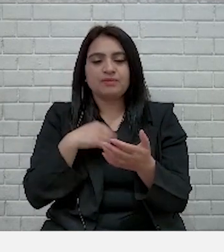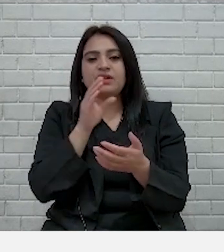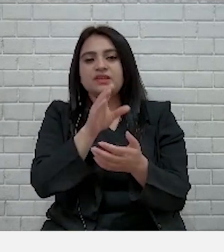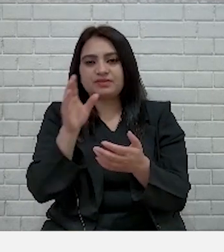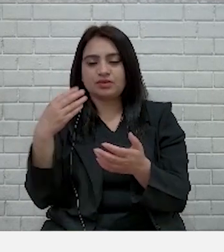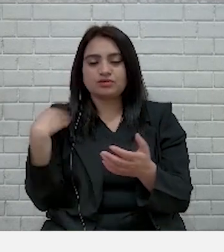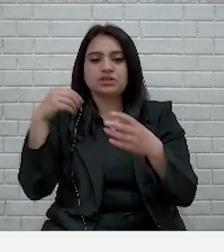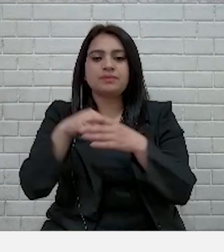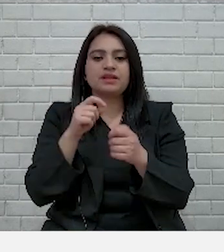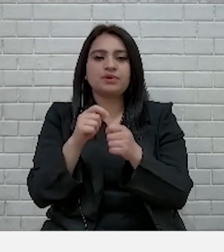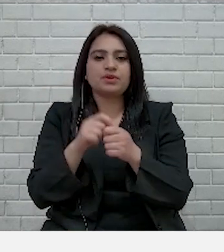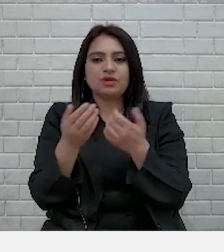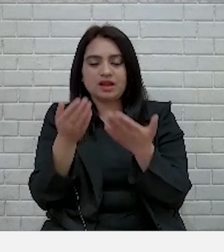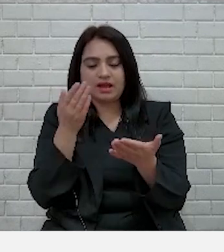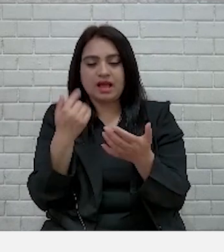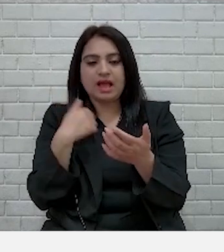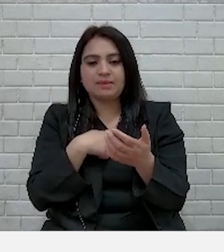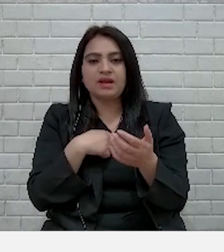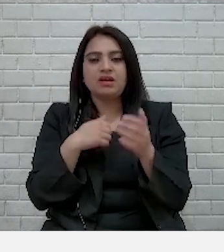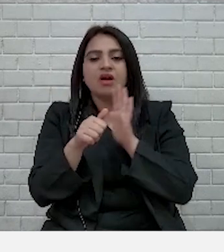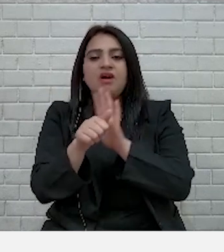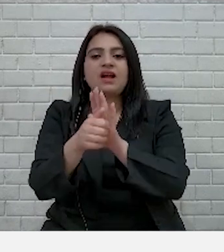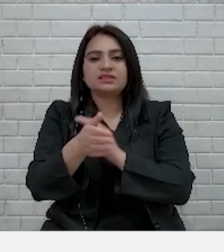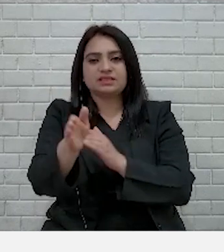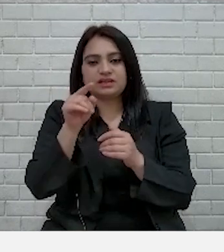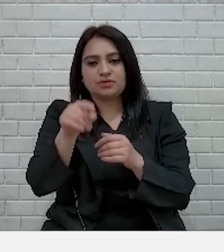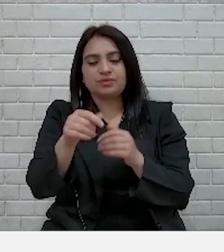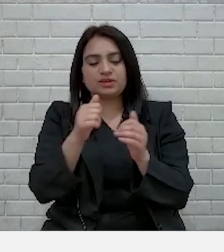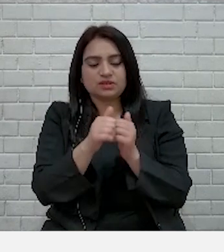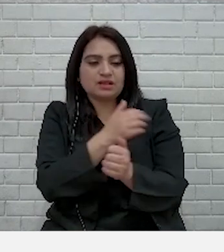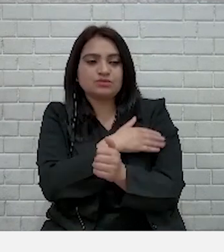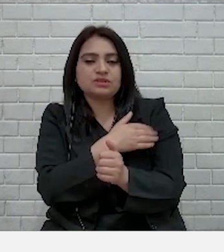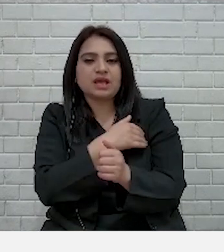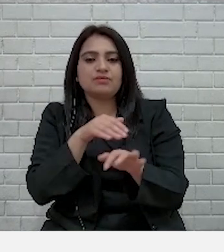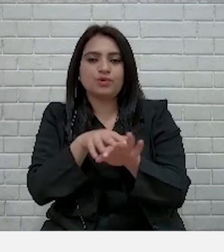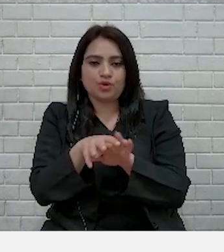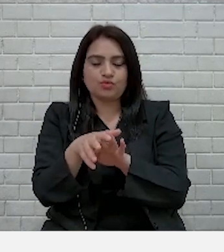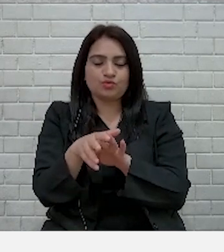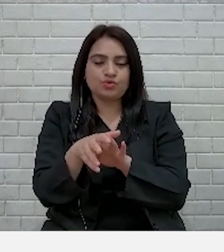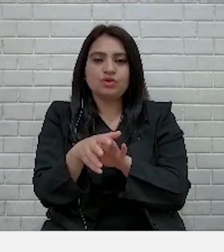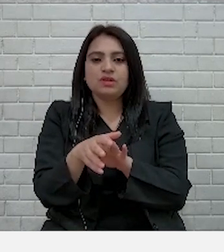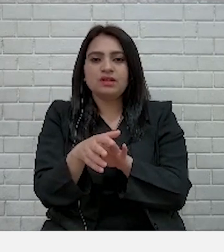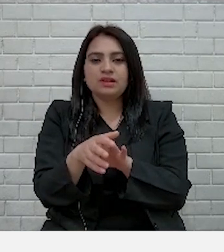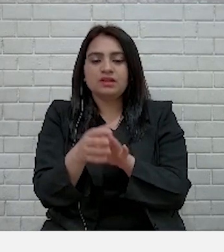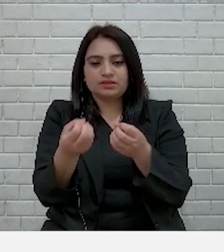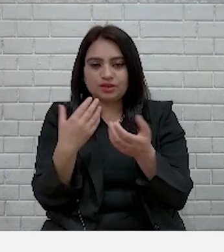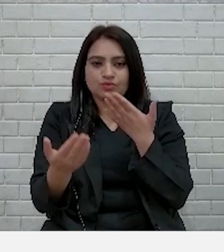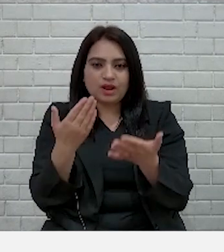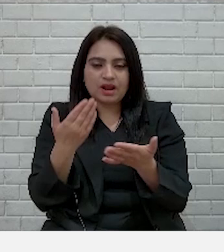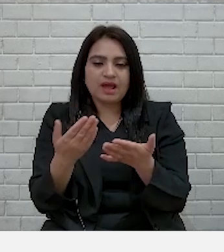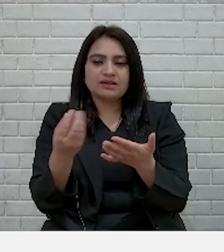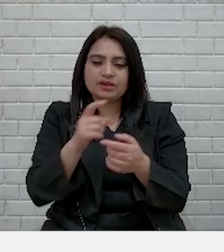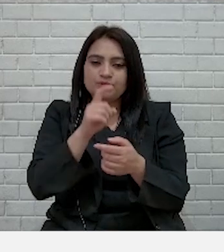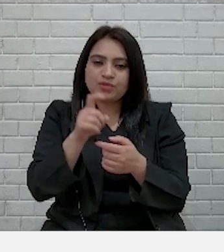grow by your feedbacks, suggestions, inquiries, any kind of queries that you have. This is our contact.